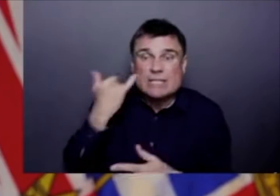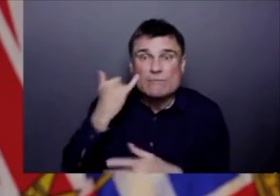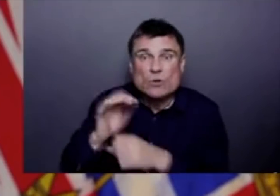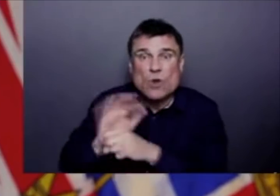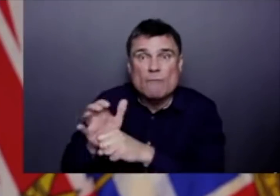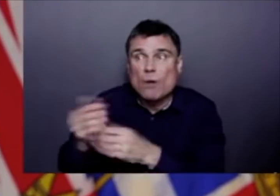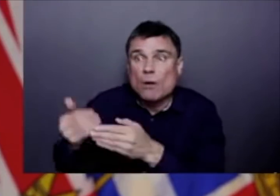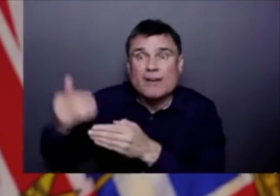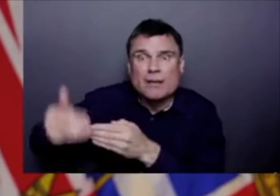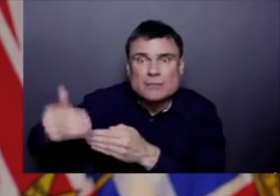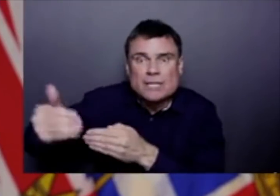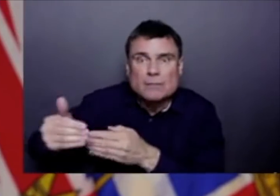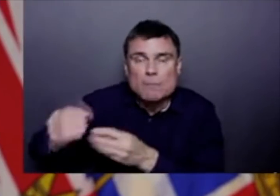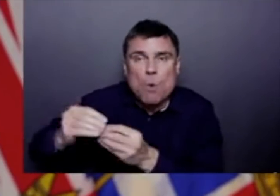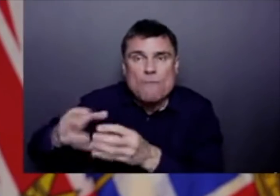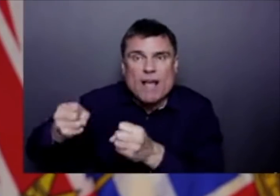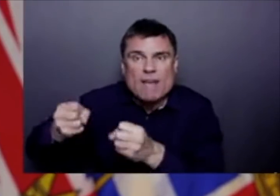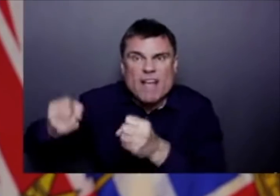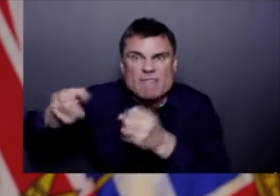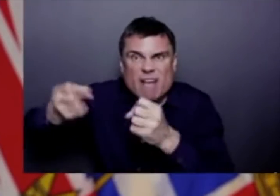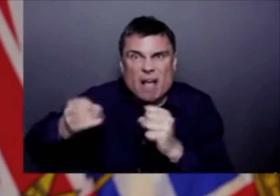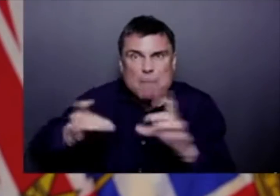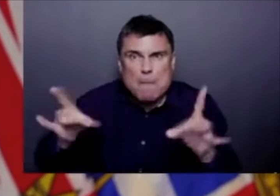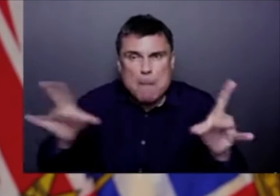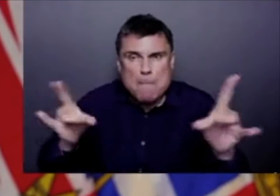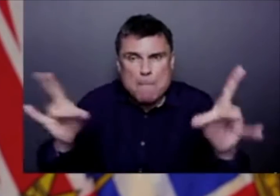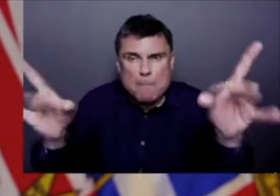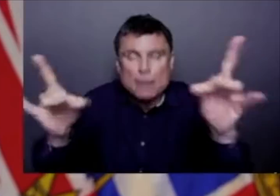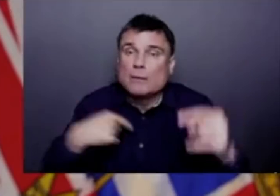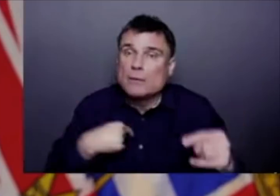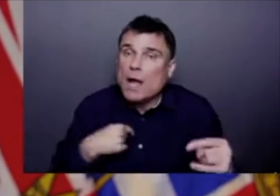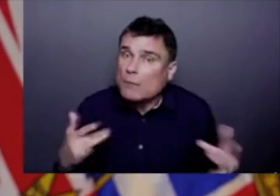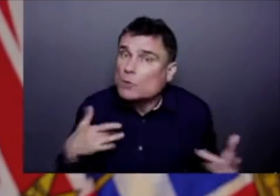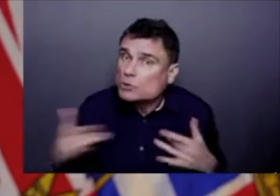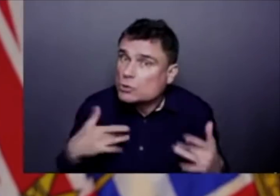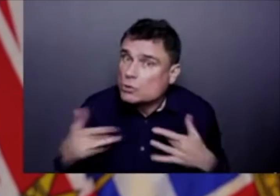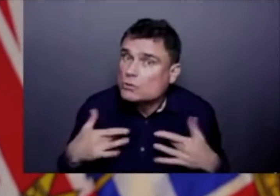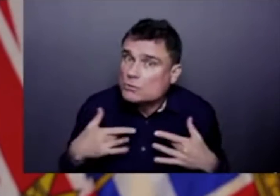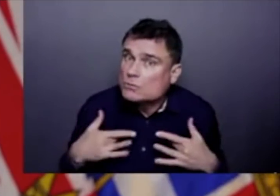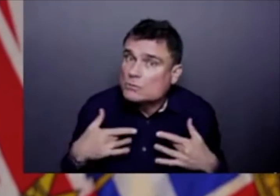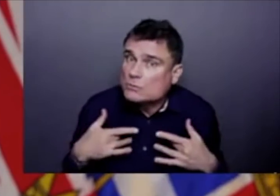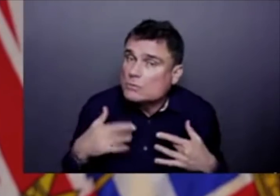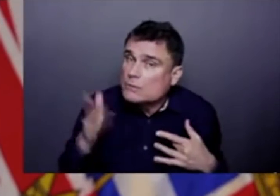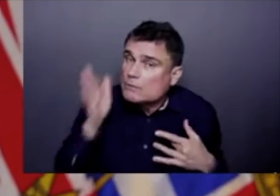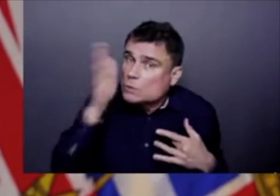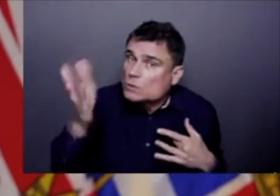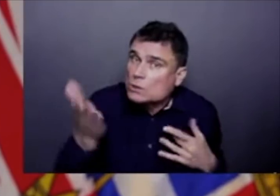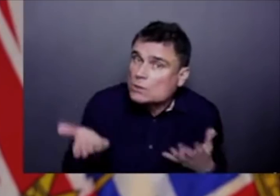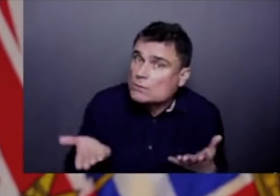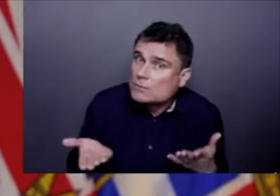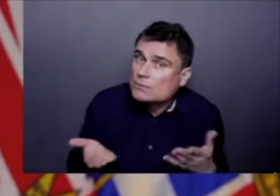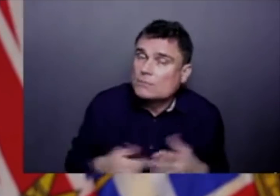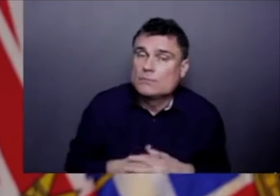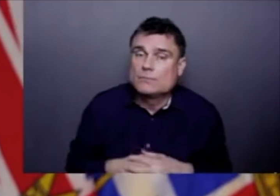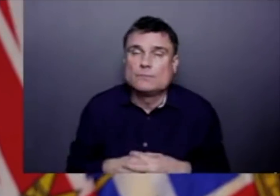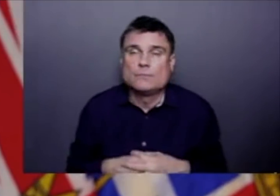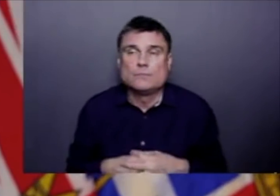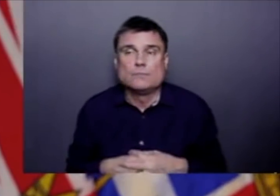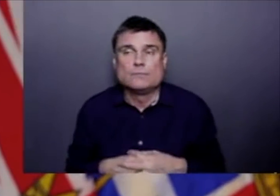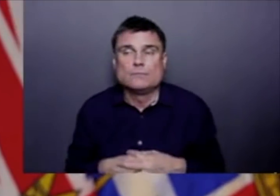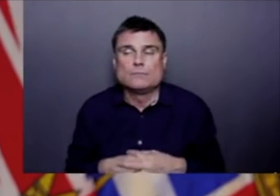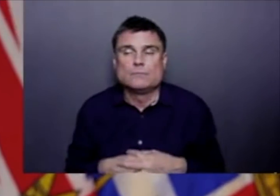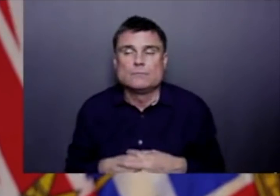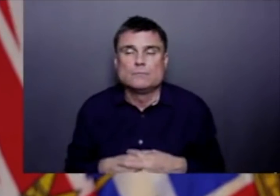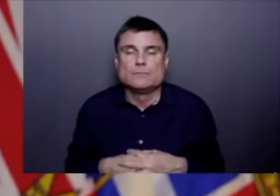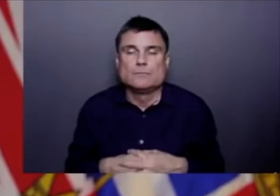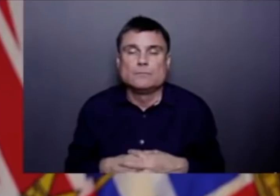looking at how we can get to that level in our community where we stop transmissions because people are immune. And we